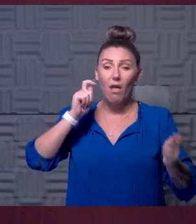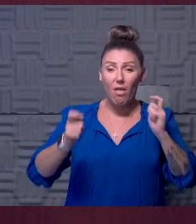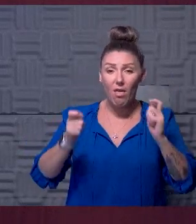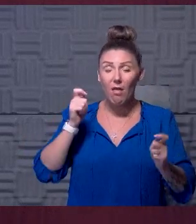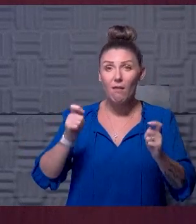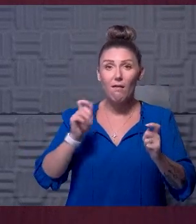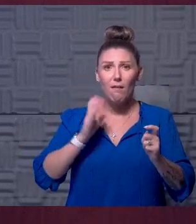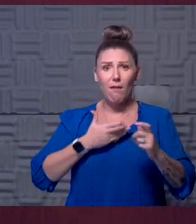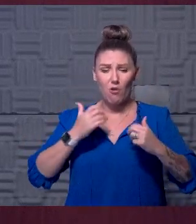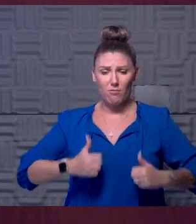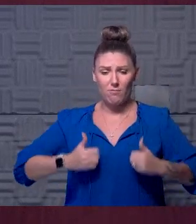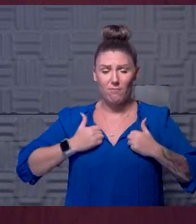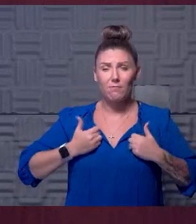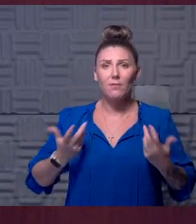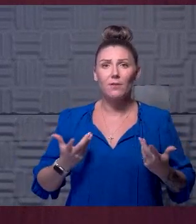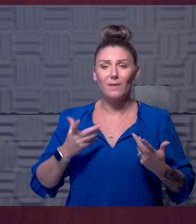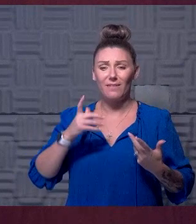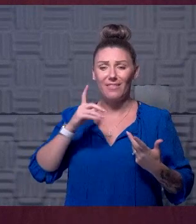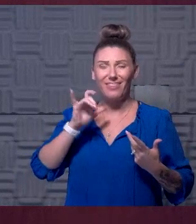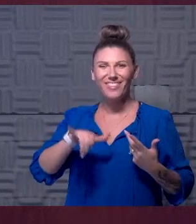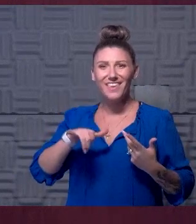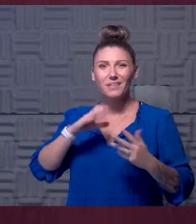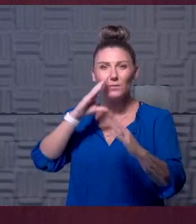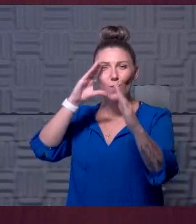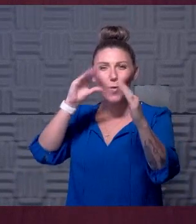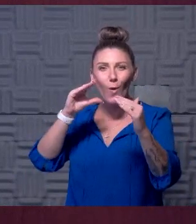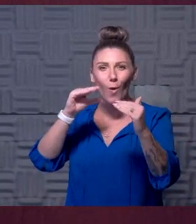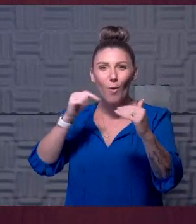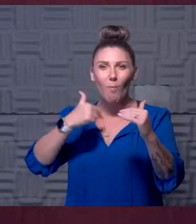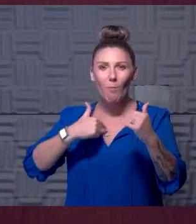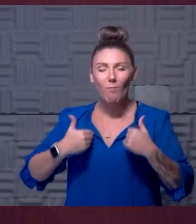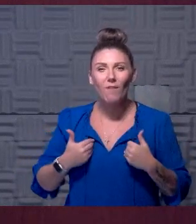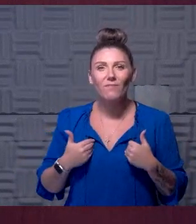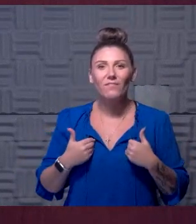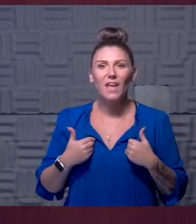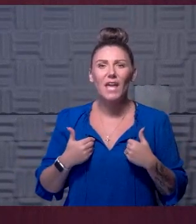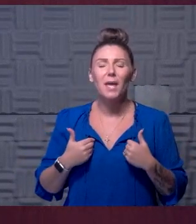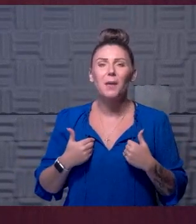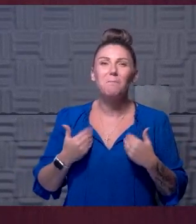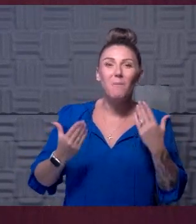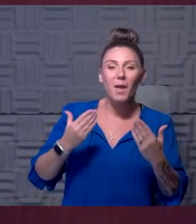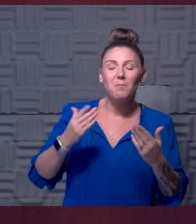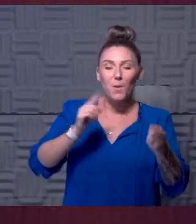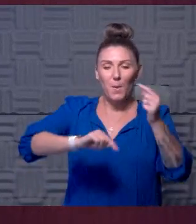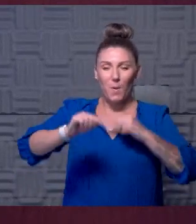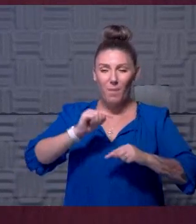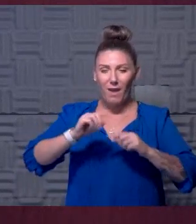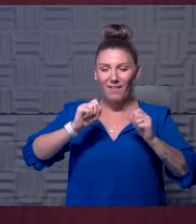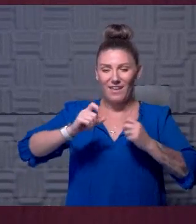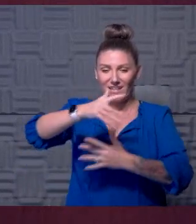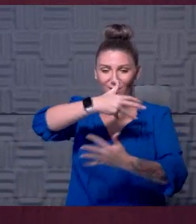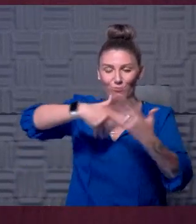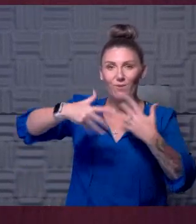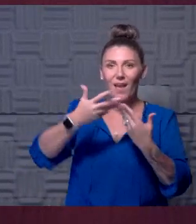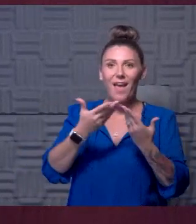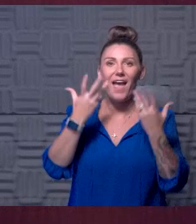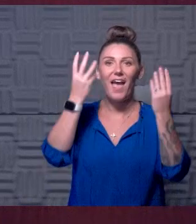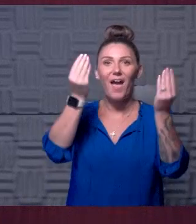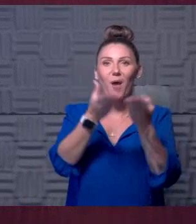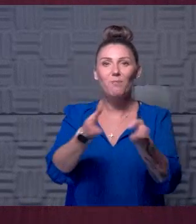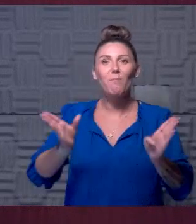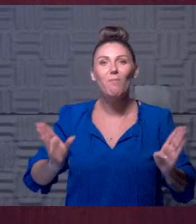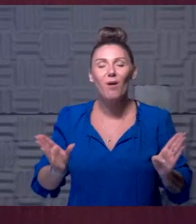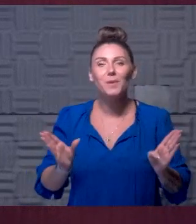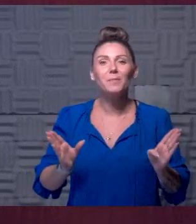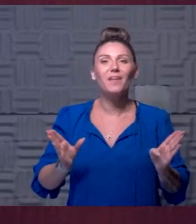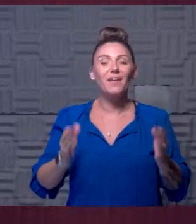Yeah. And this gives me hope that we can perhaps get back to that stage where we can start interacting in public. We can start, you